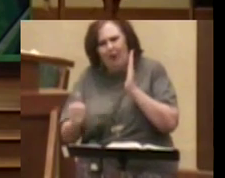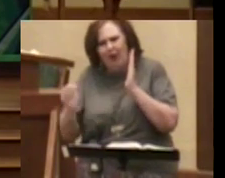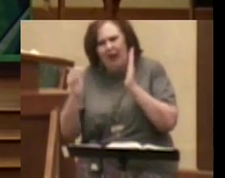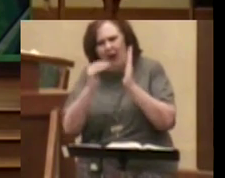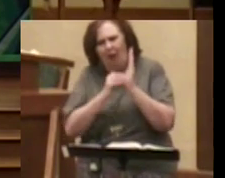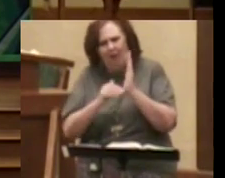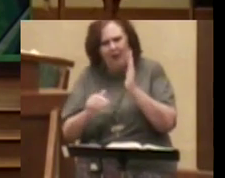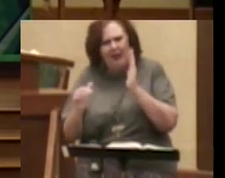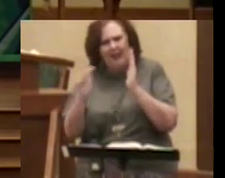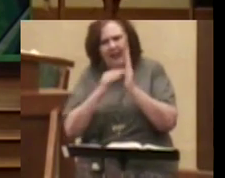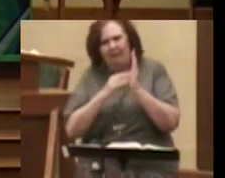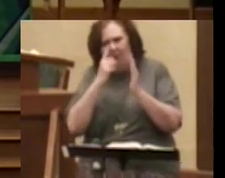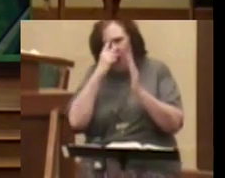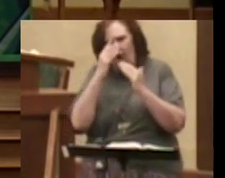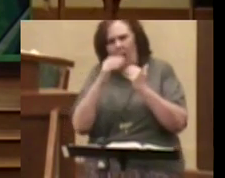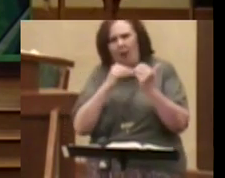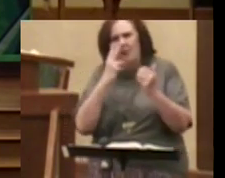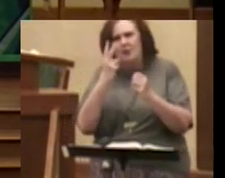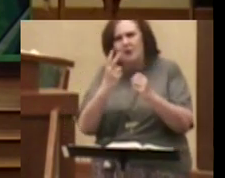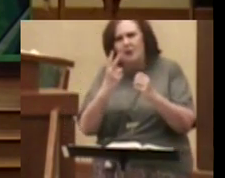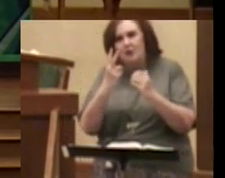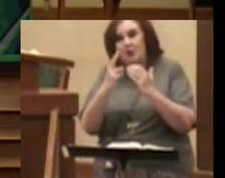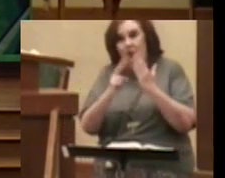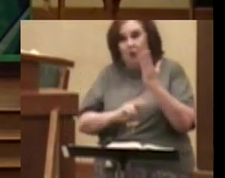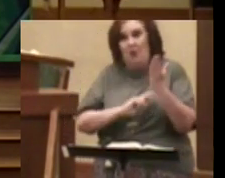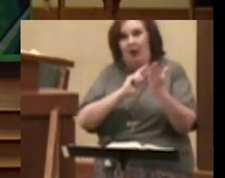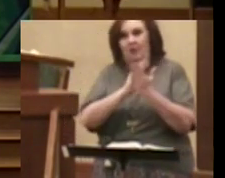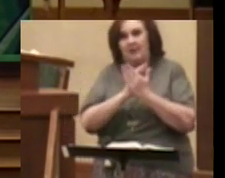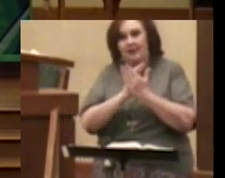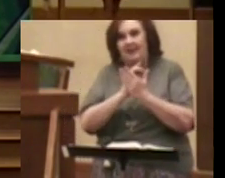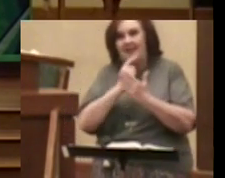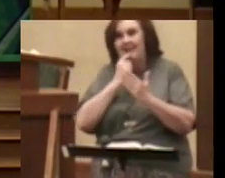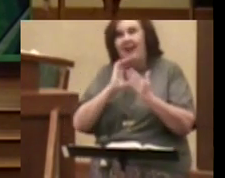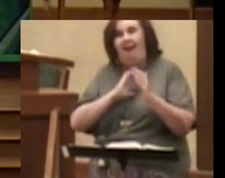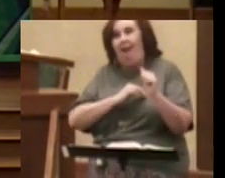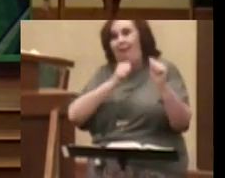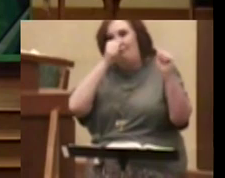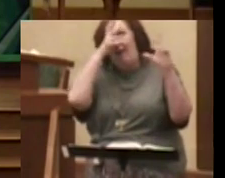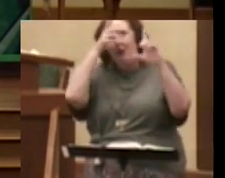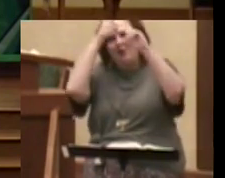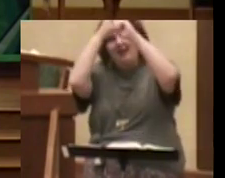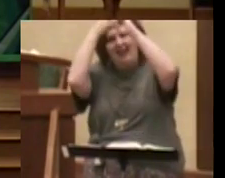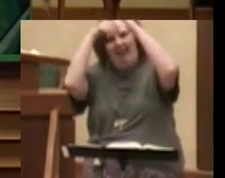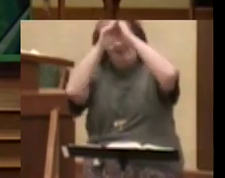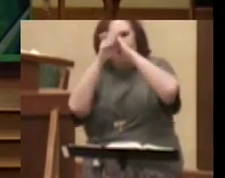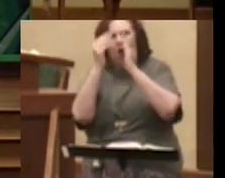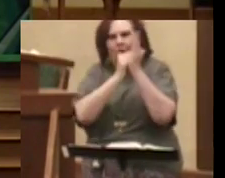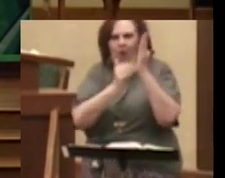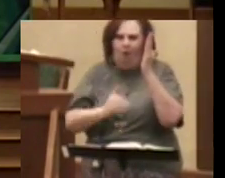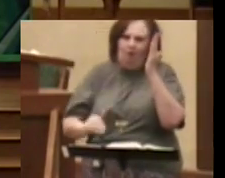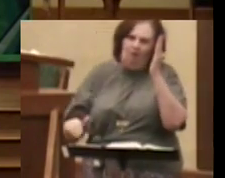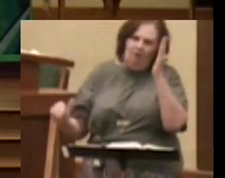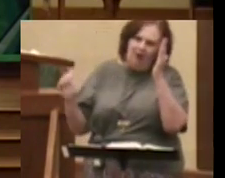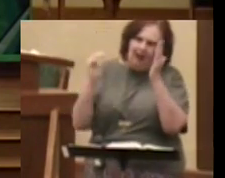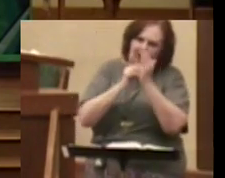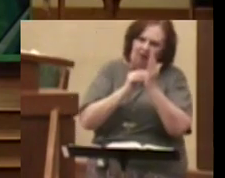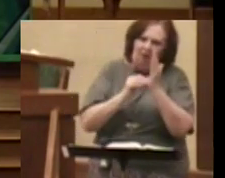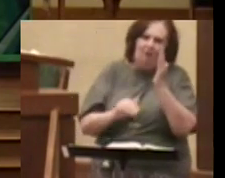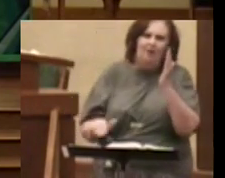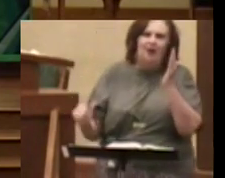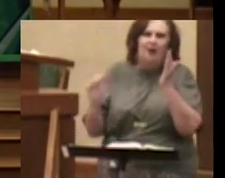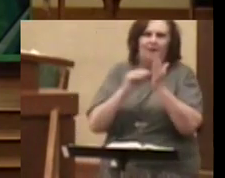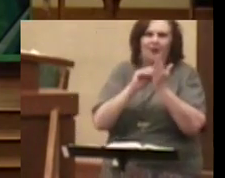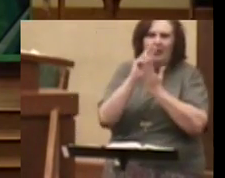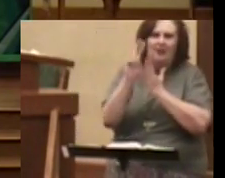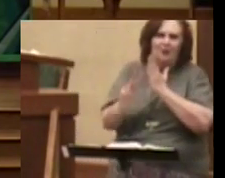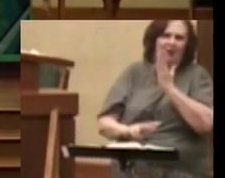again. For nearly 2 hours, she said, Our Father, who art in heaven, over and over. Even